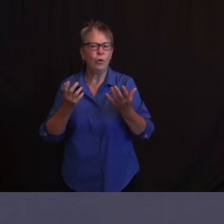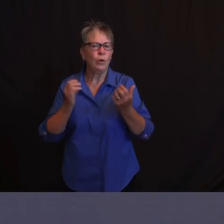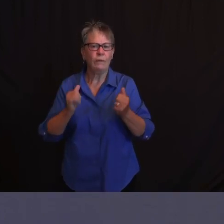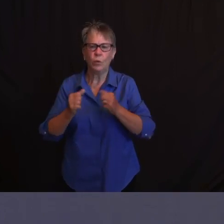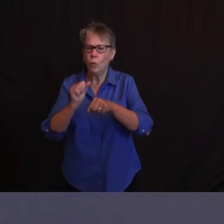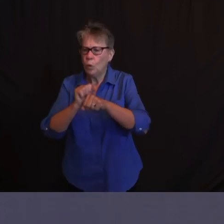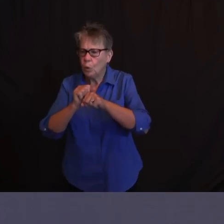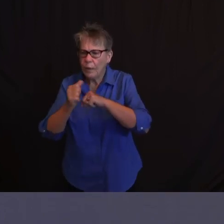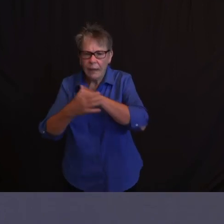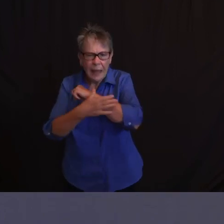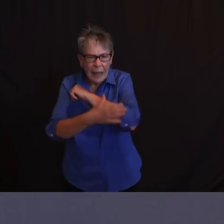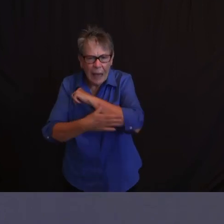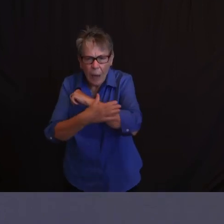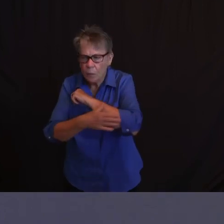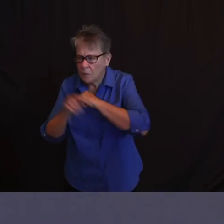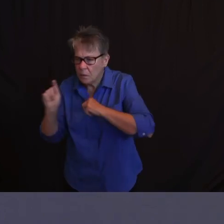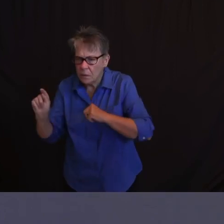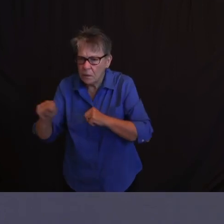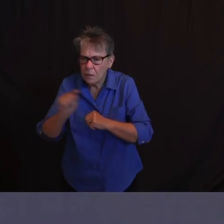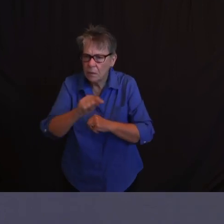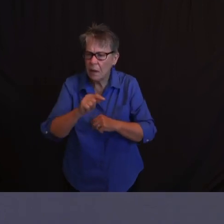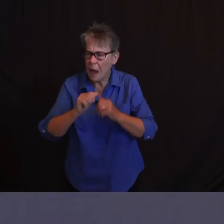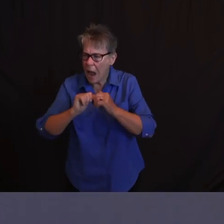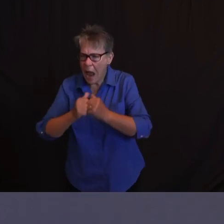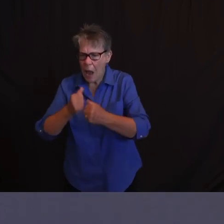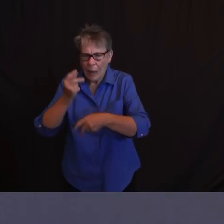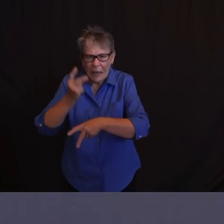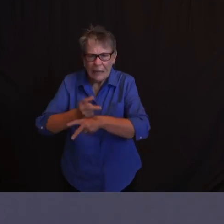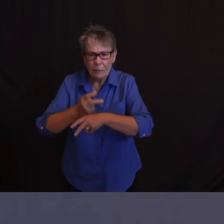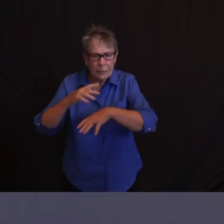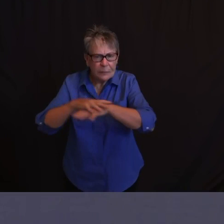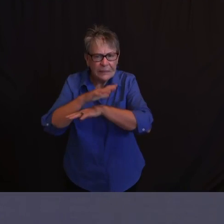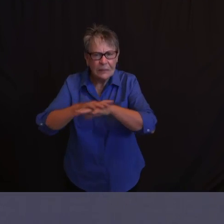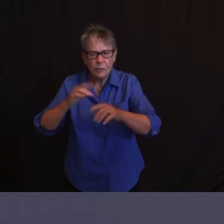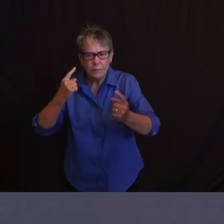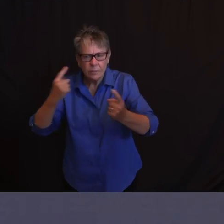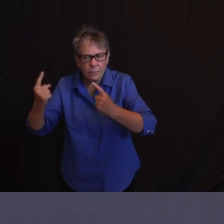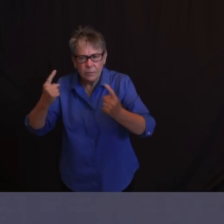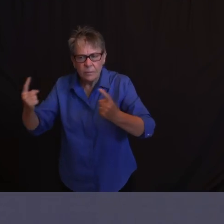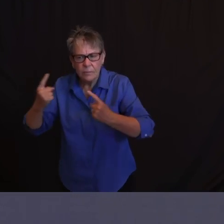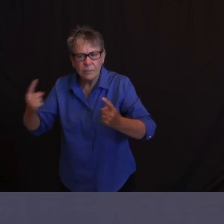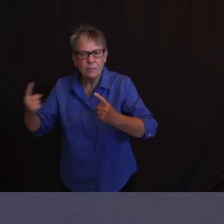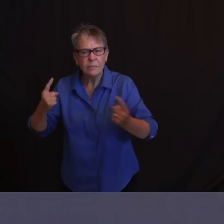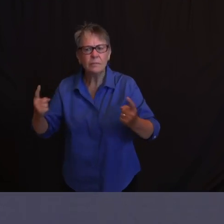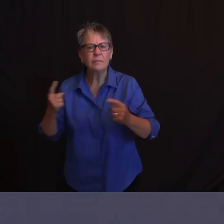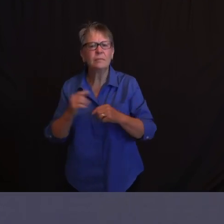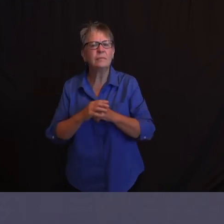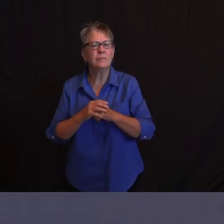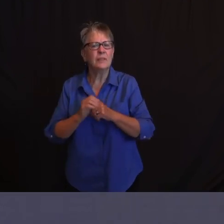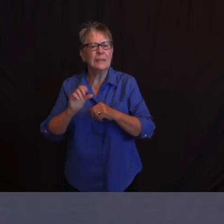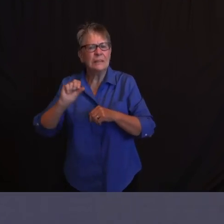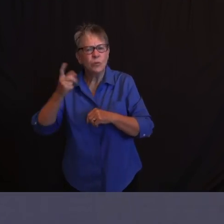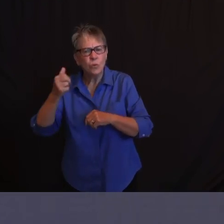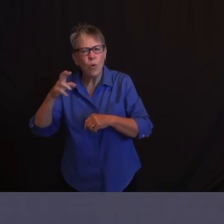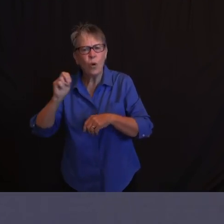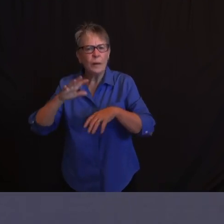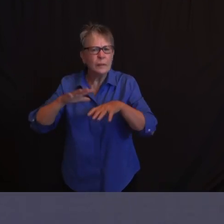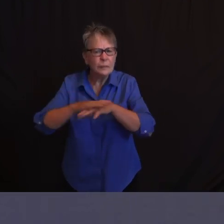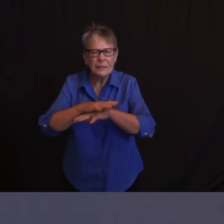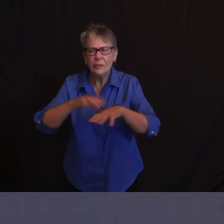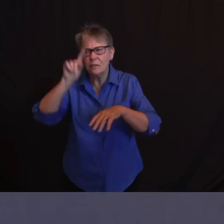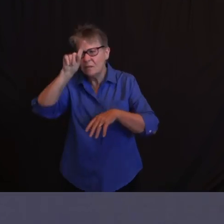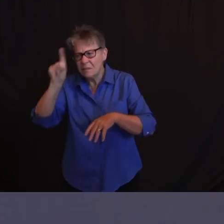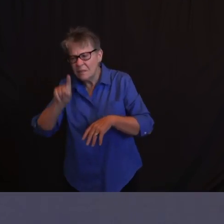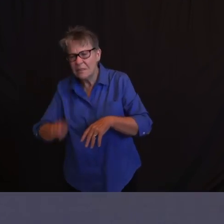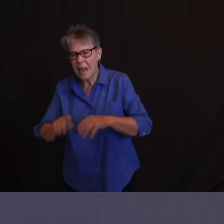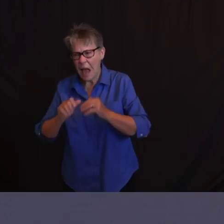community leadership up and down the shore to make sure that we're getting this as right as we can. But again, outdoors, we